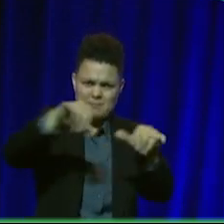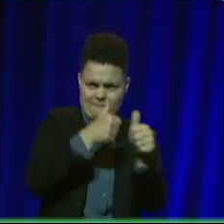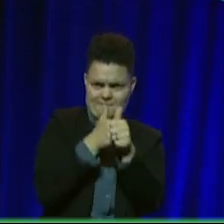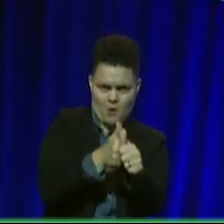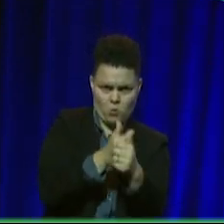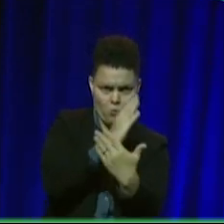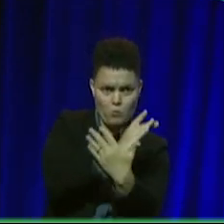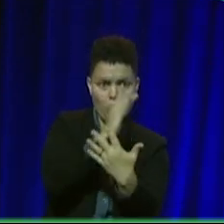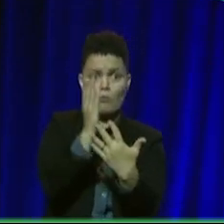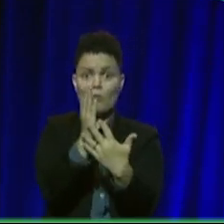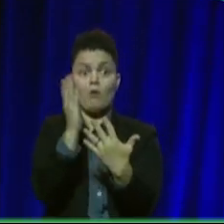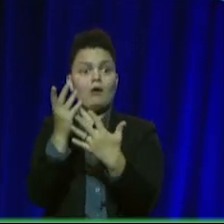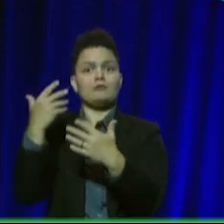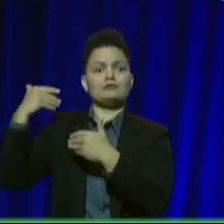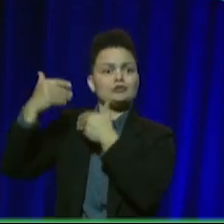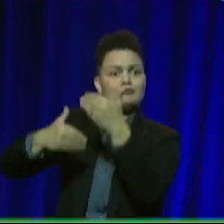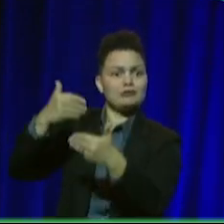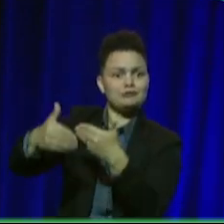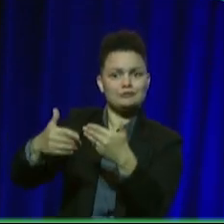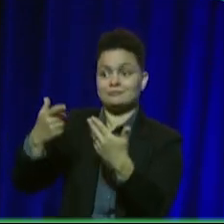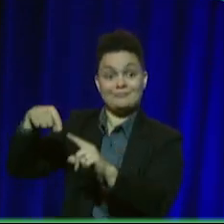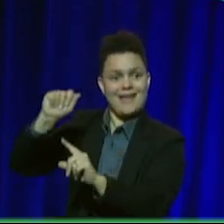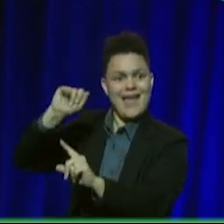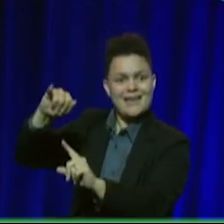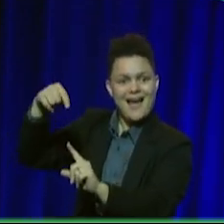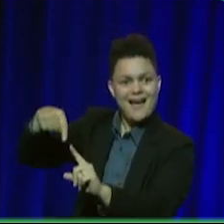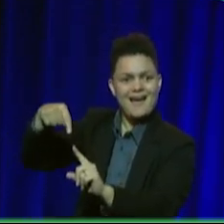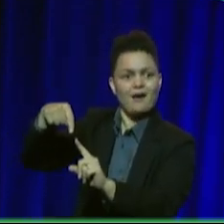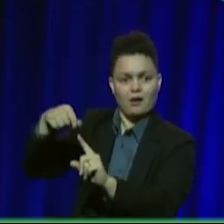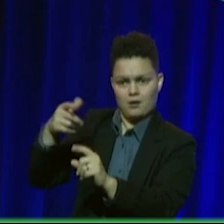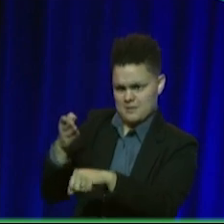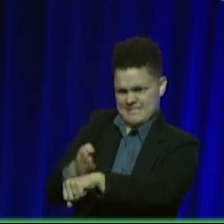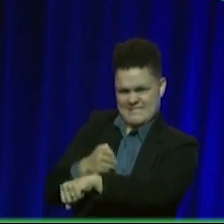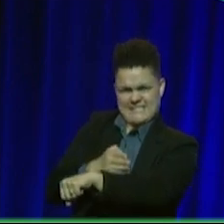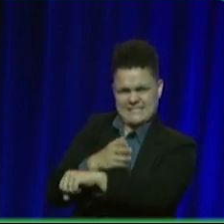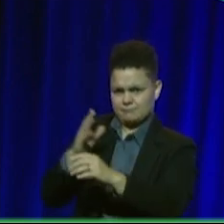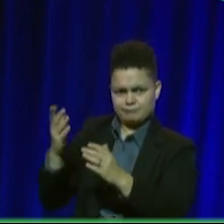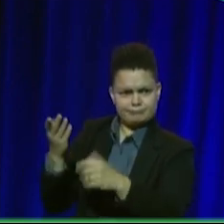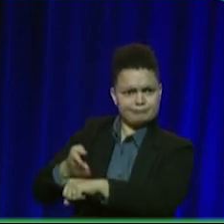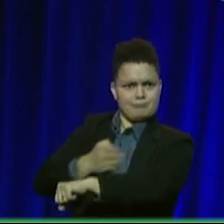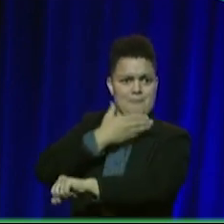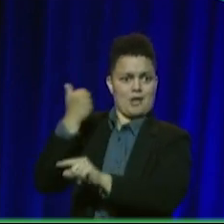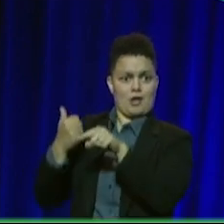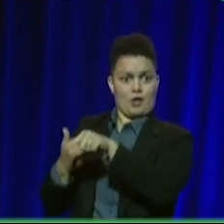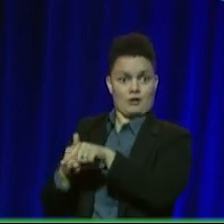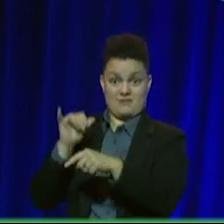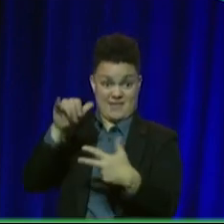All of this comes together, and this problem is absolutely solvable.